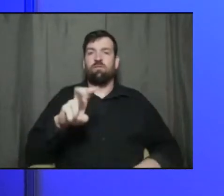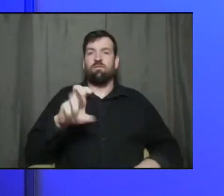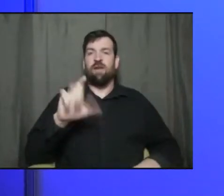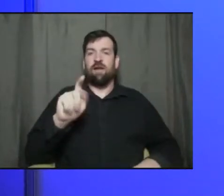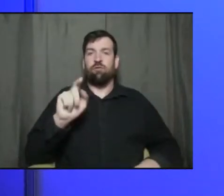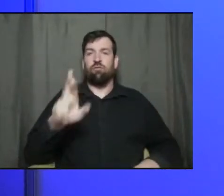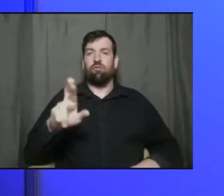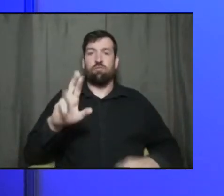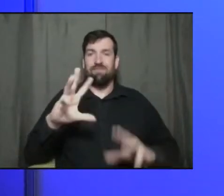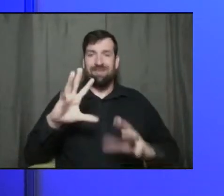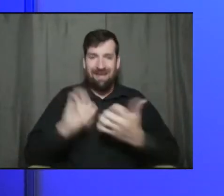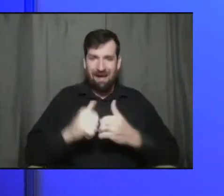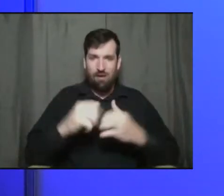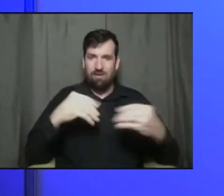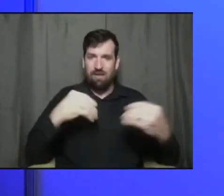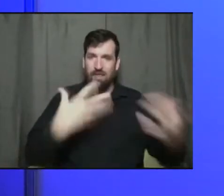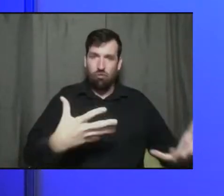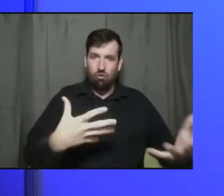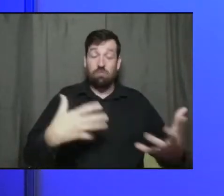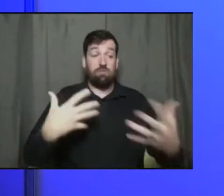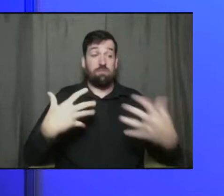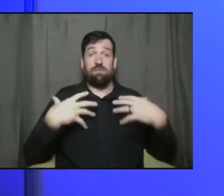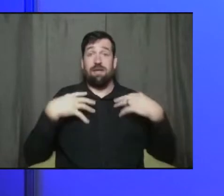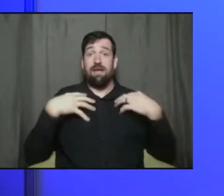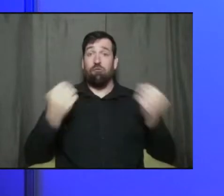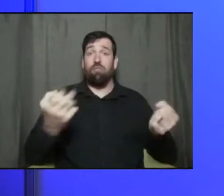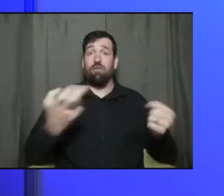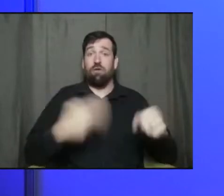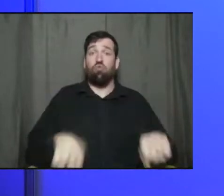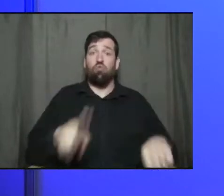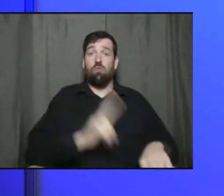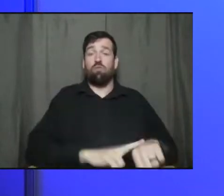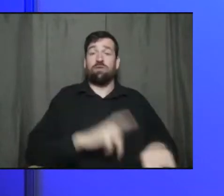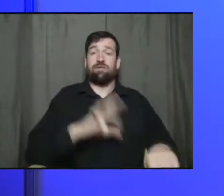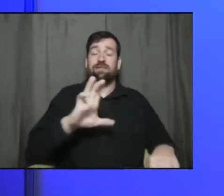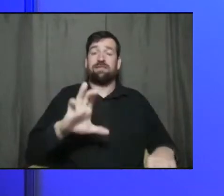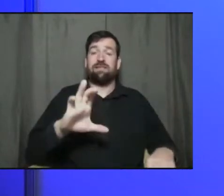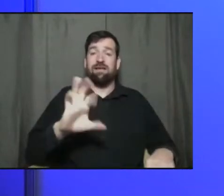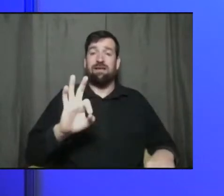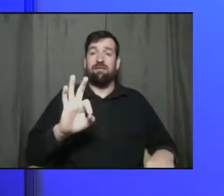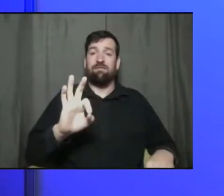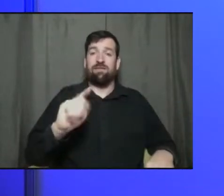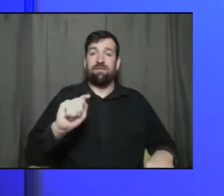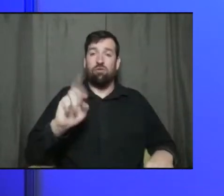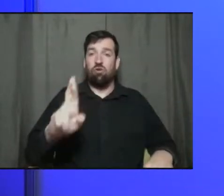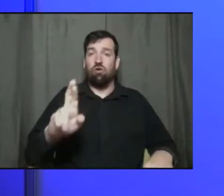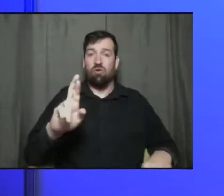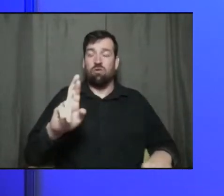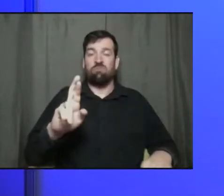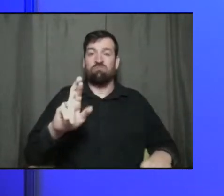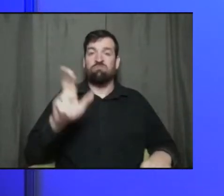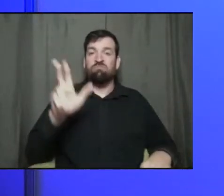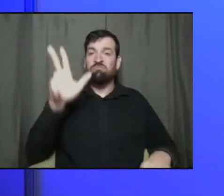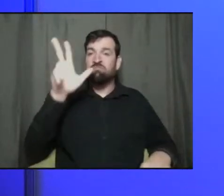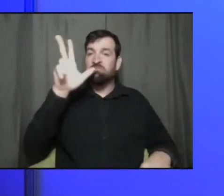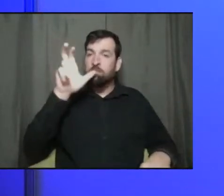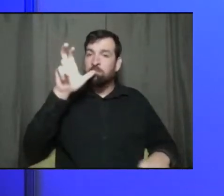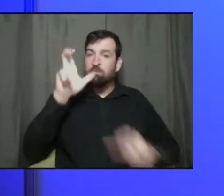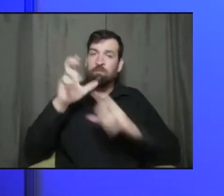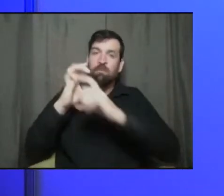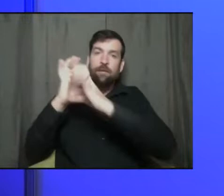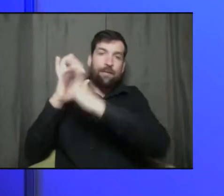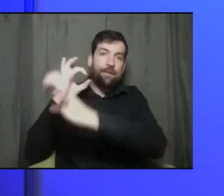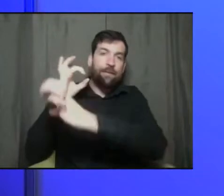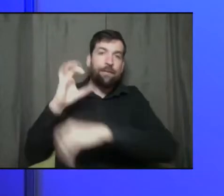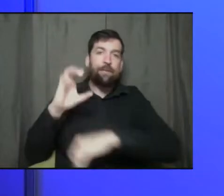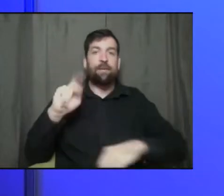actually delivering a healthy, normal CFTR gene. It's delivered nebulized, like you would a medicine that you're taking, like